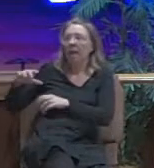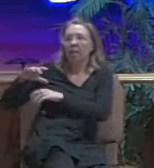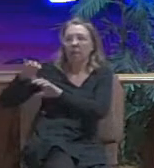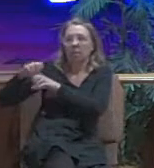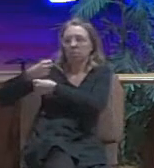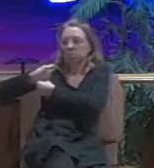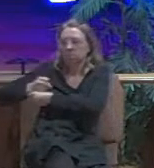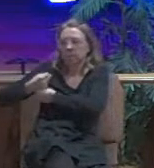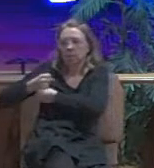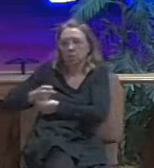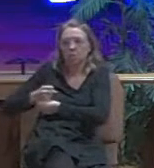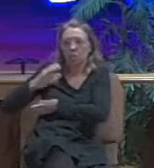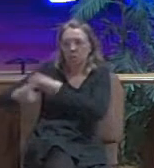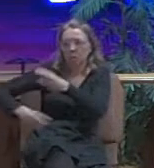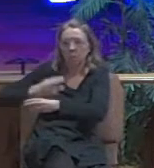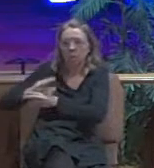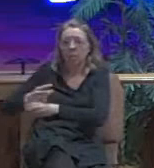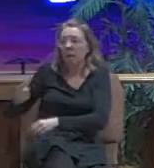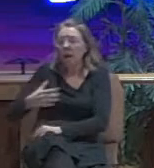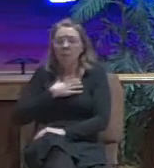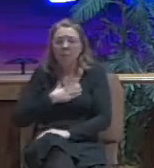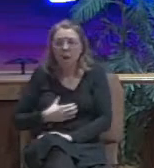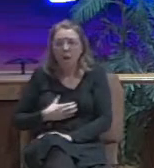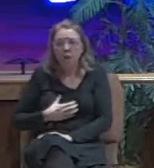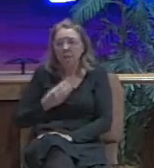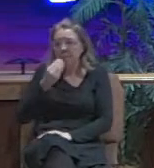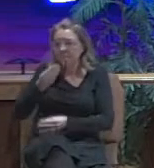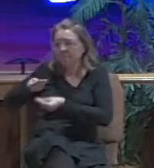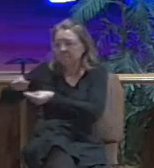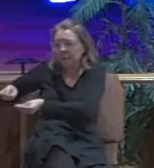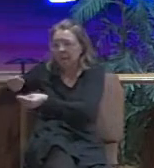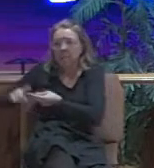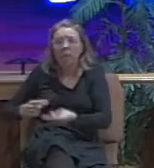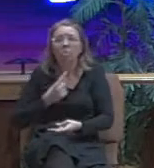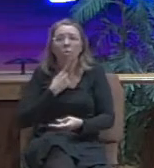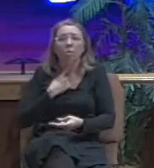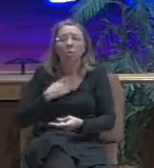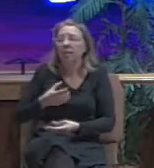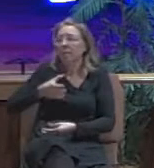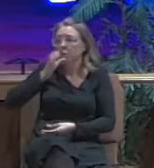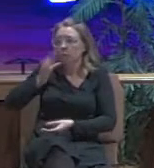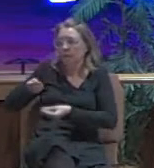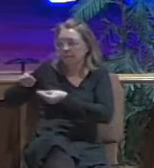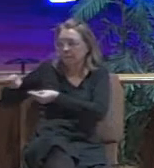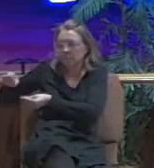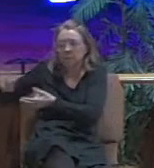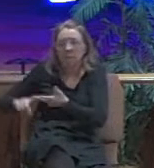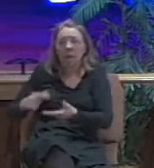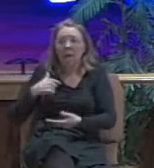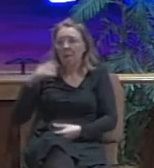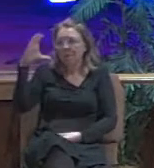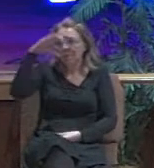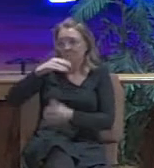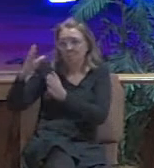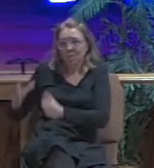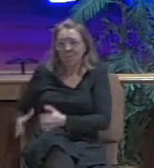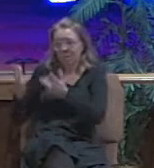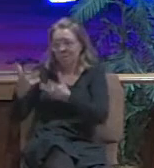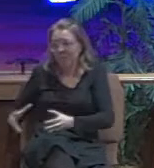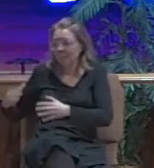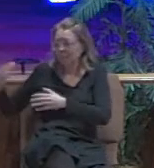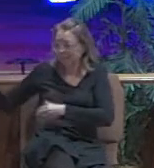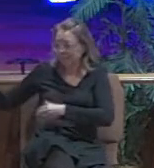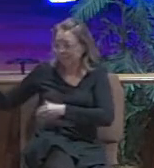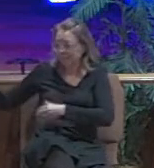me something to eat. I was thirsty, and you gave me something to drink. I was a stranger, and you invited me in. I